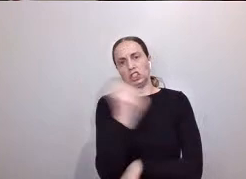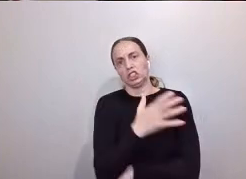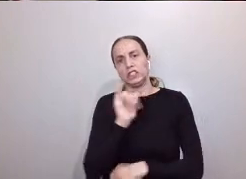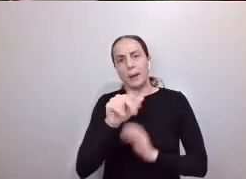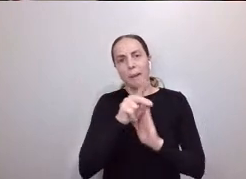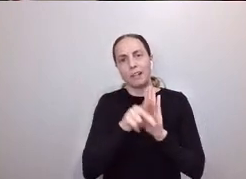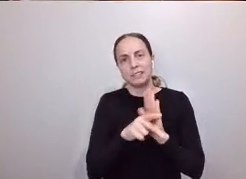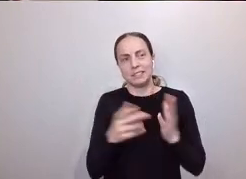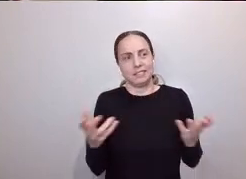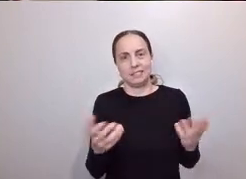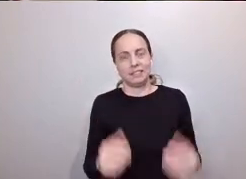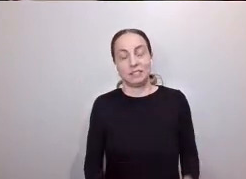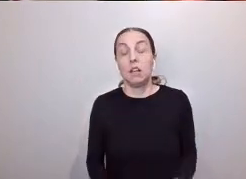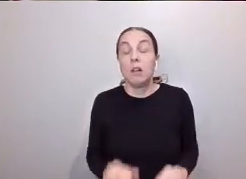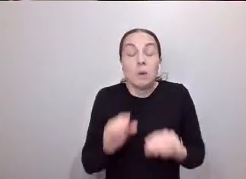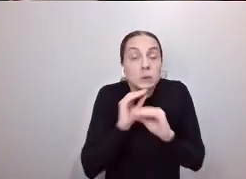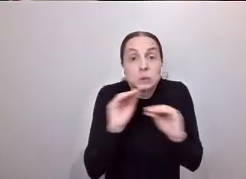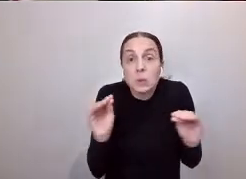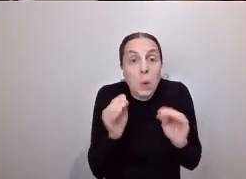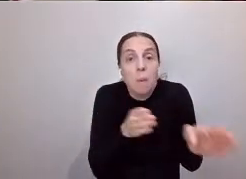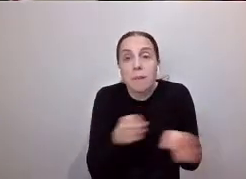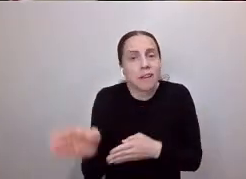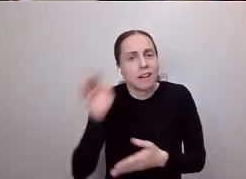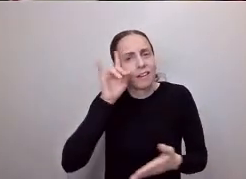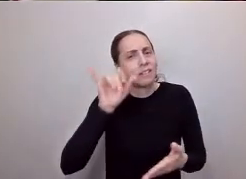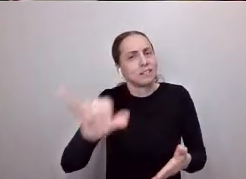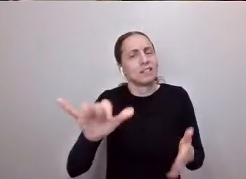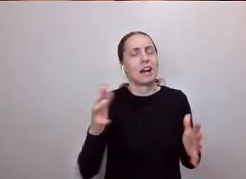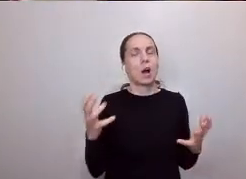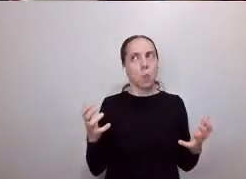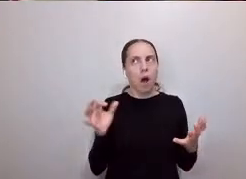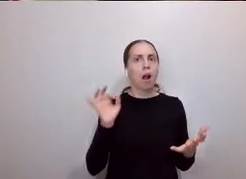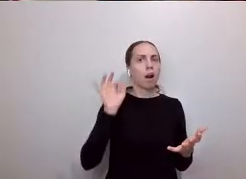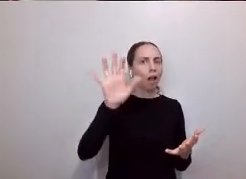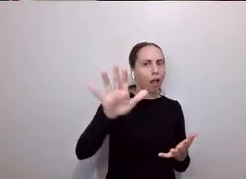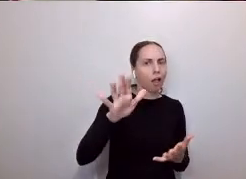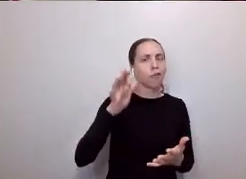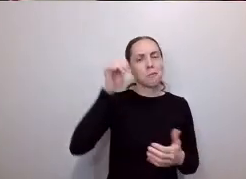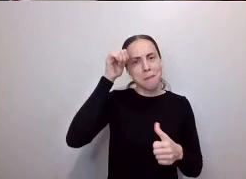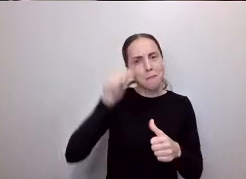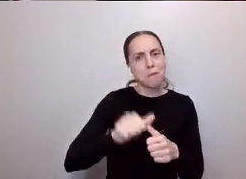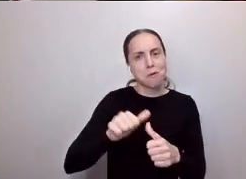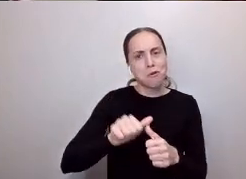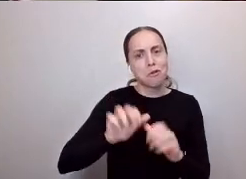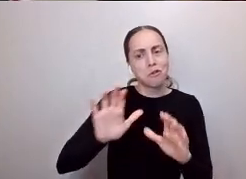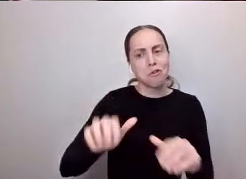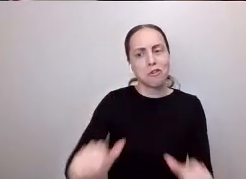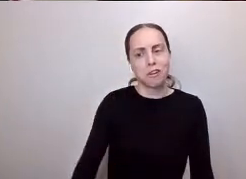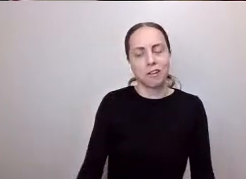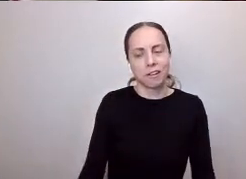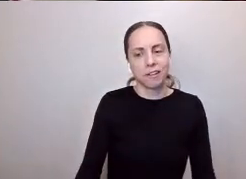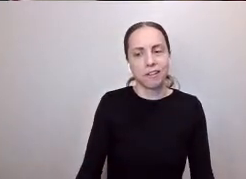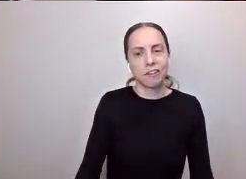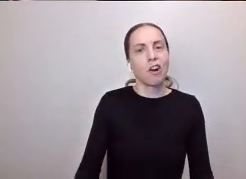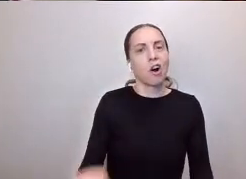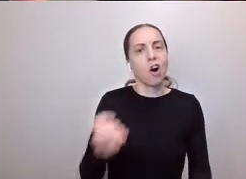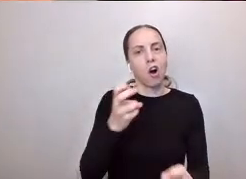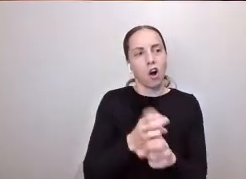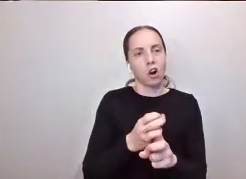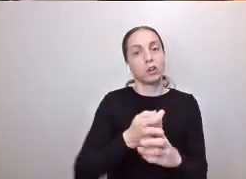for that. So I just want us to remember that it is very hard to get rid of bad police. And if we